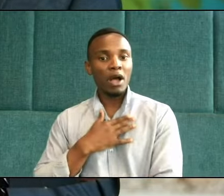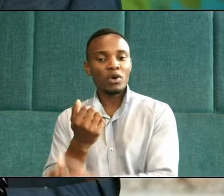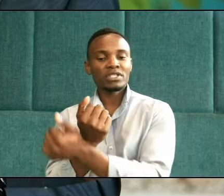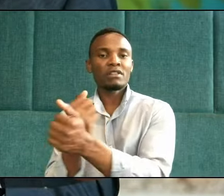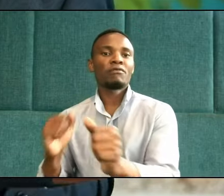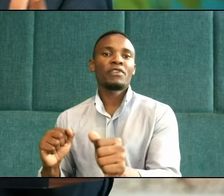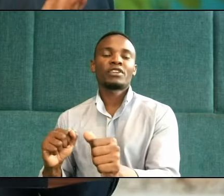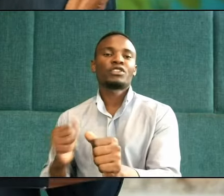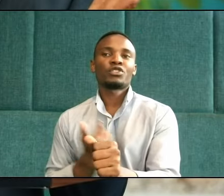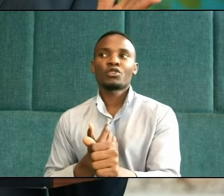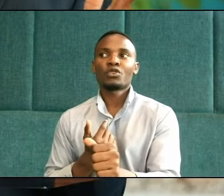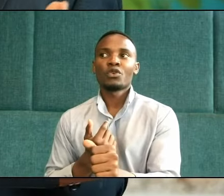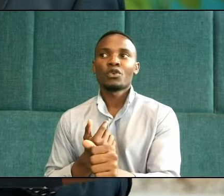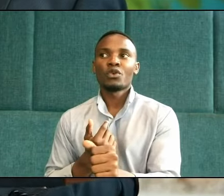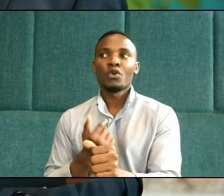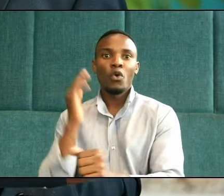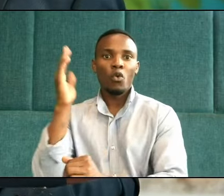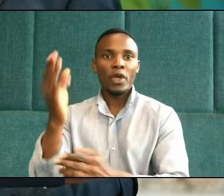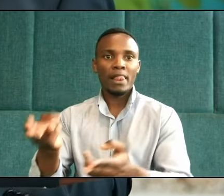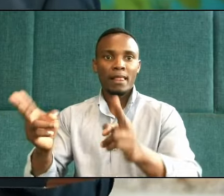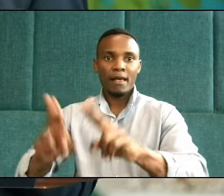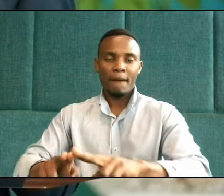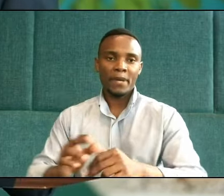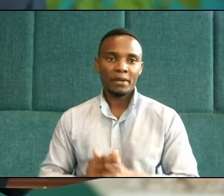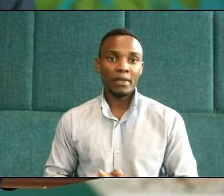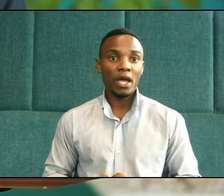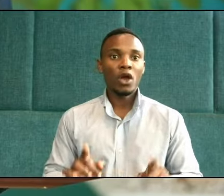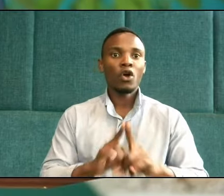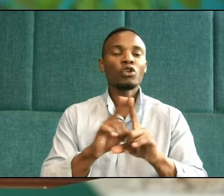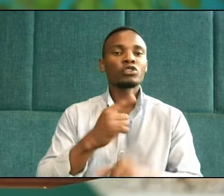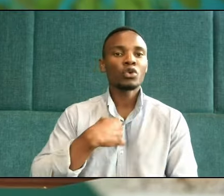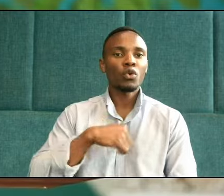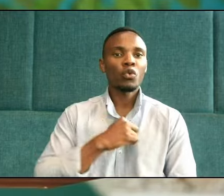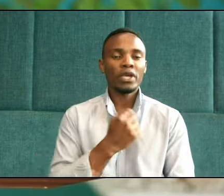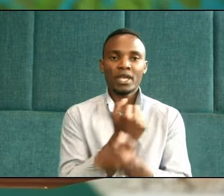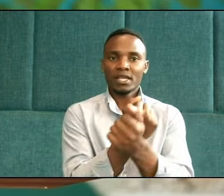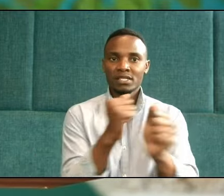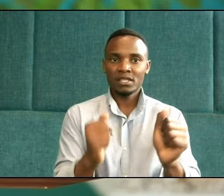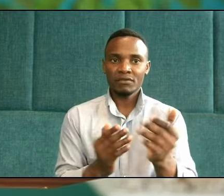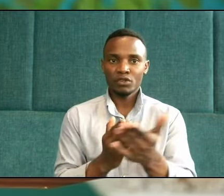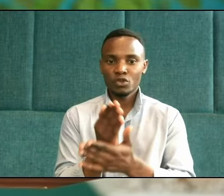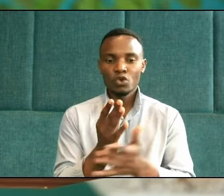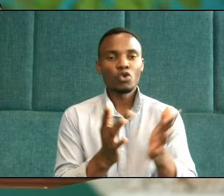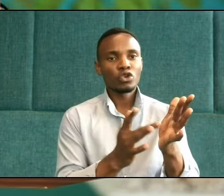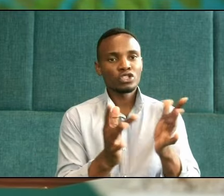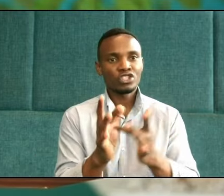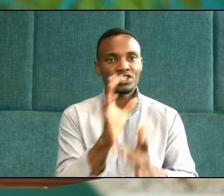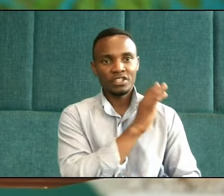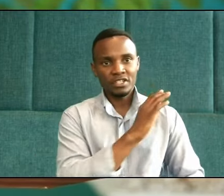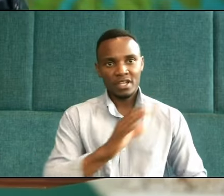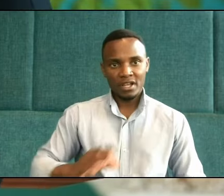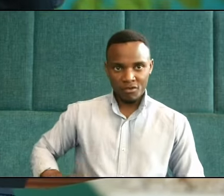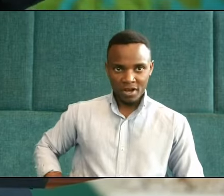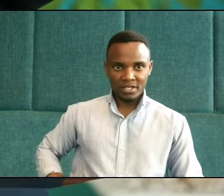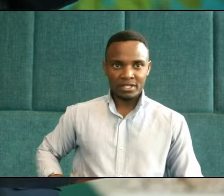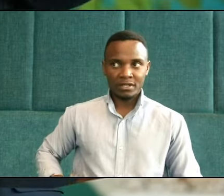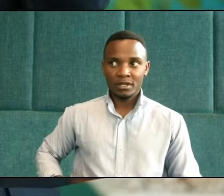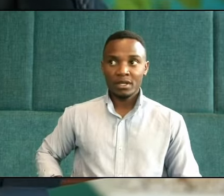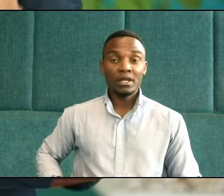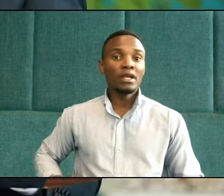that. And therefore, again, much more. We are saved through Christ's life. In his life, there